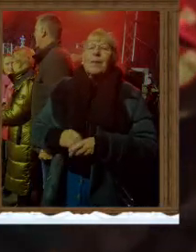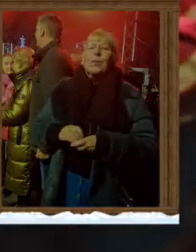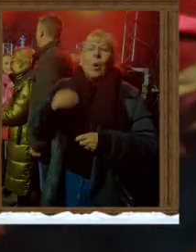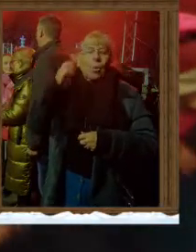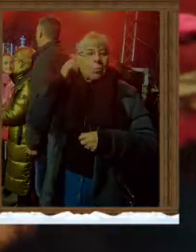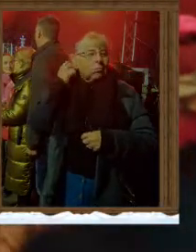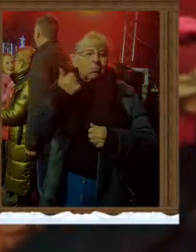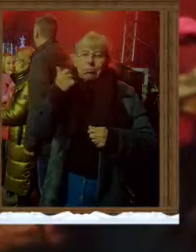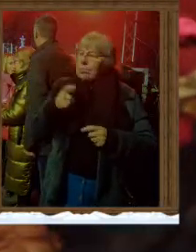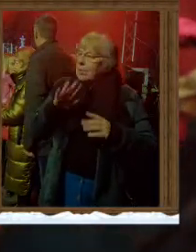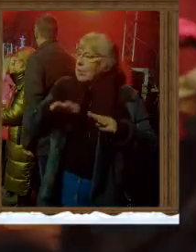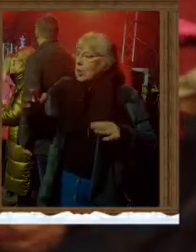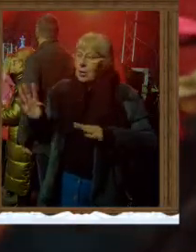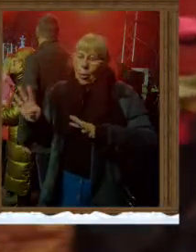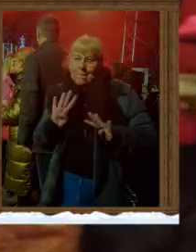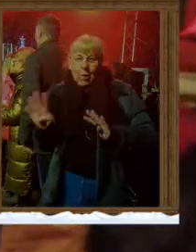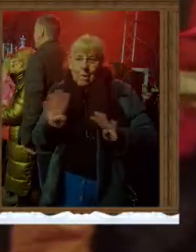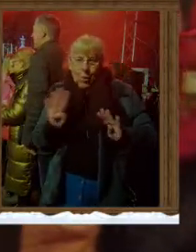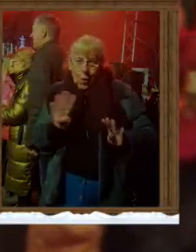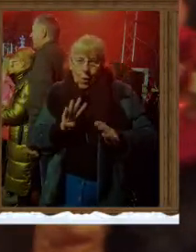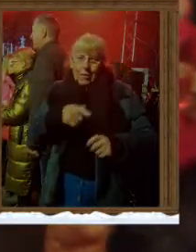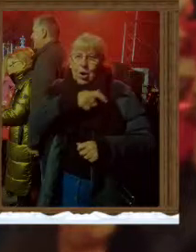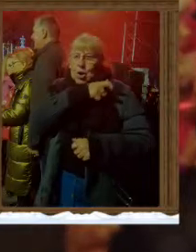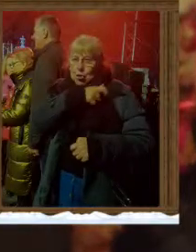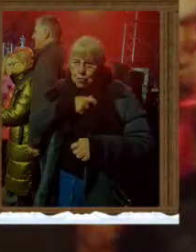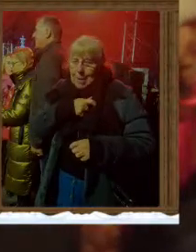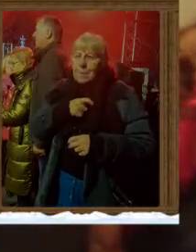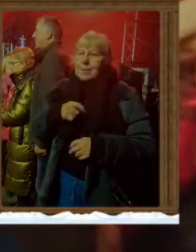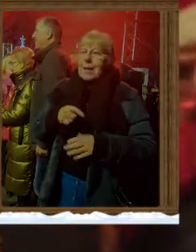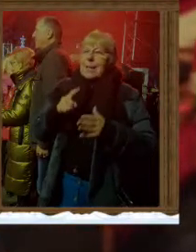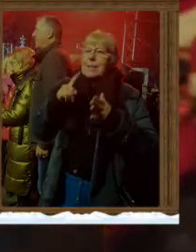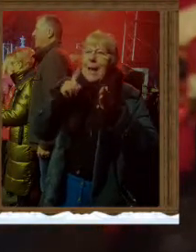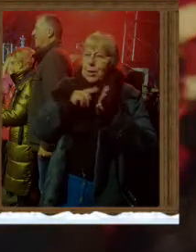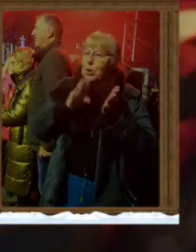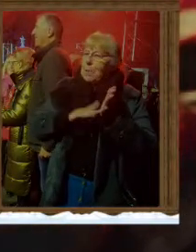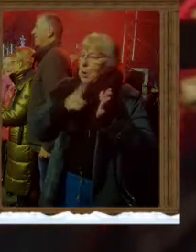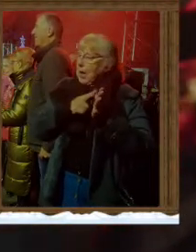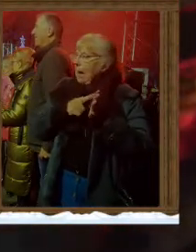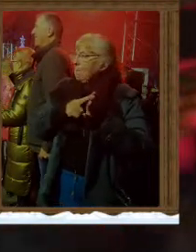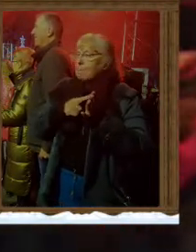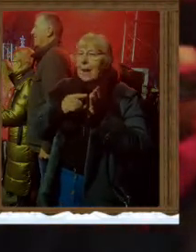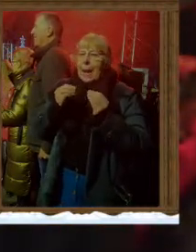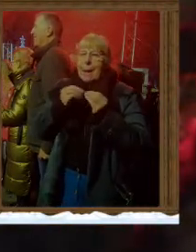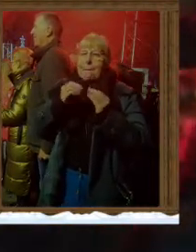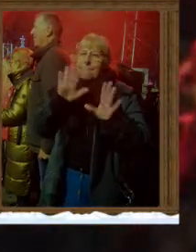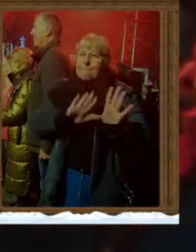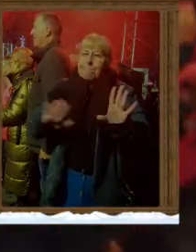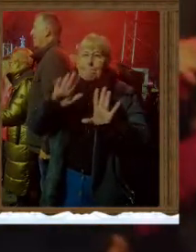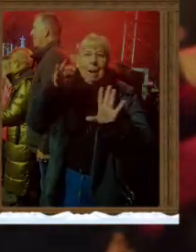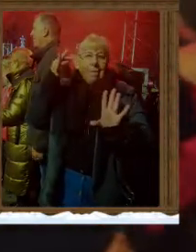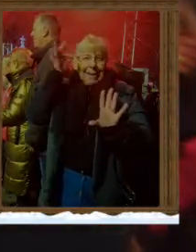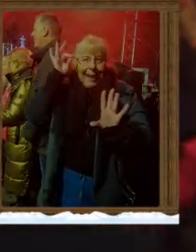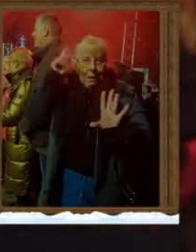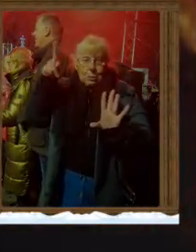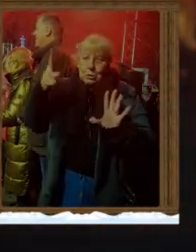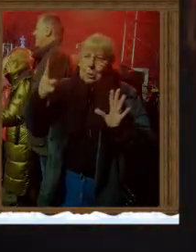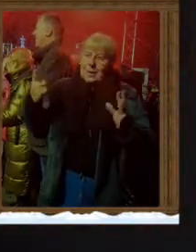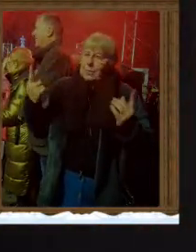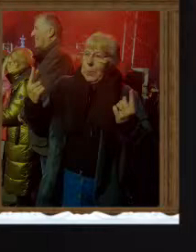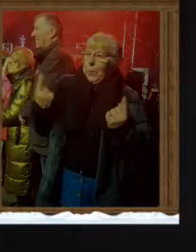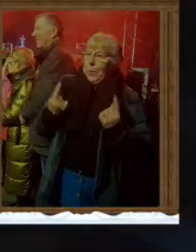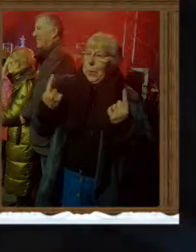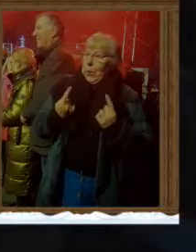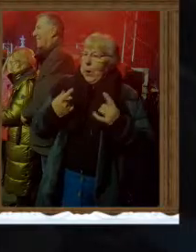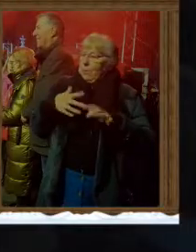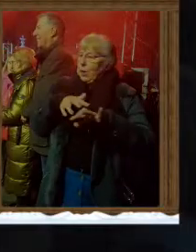their way from the stage, we're joined by representatives of Antrim and Newtownabbey Borough Council as we get closer to tonight's switch